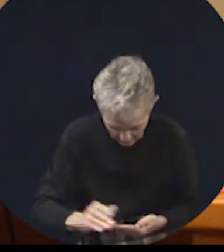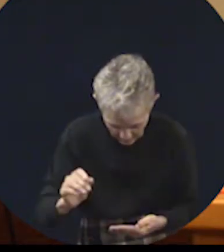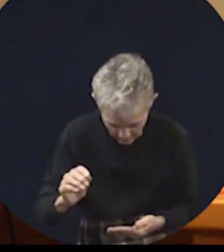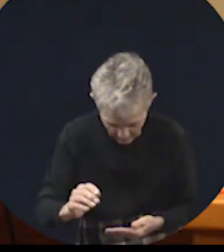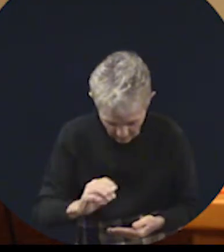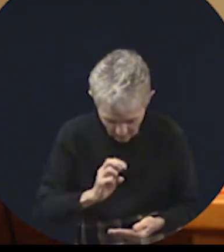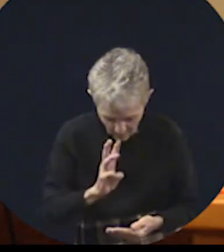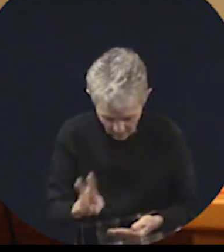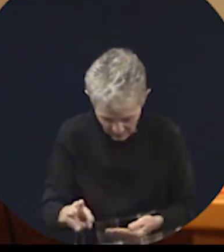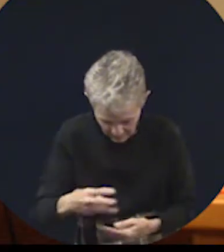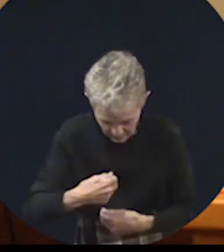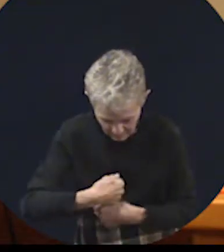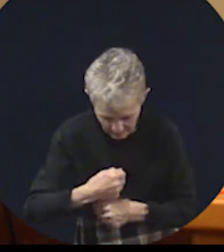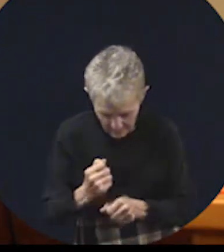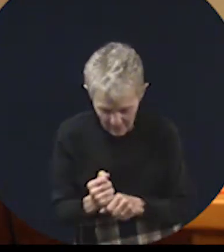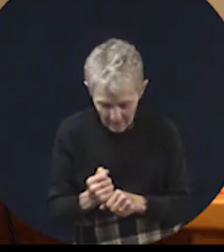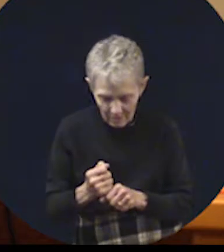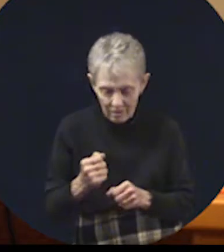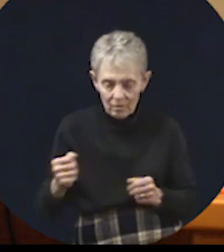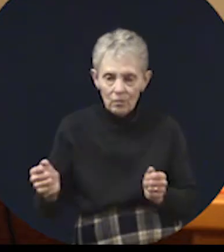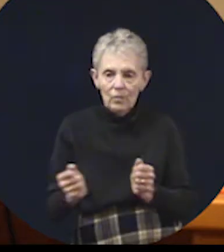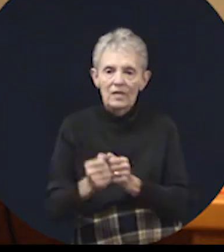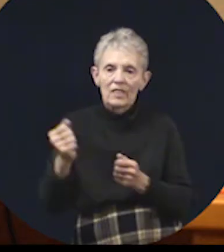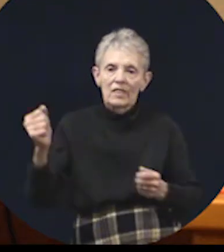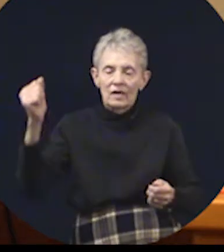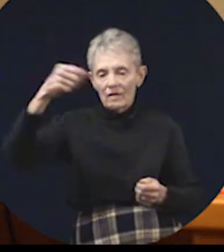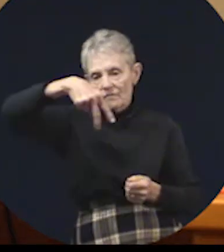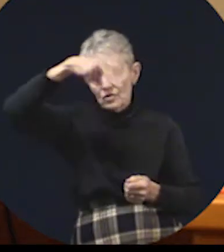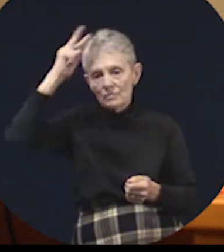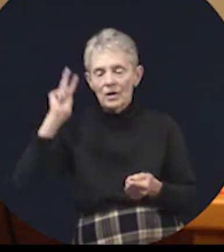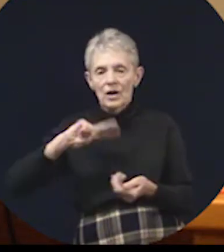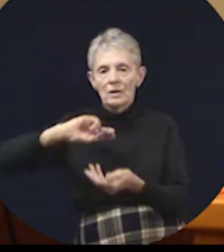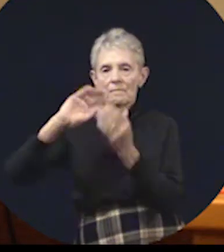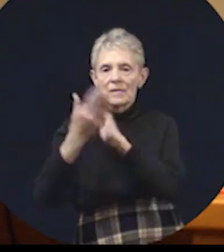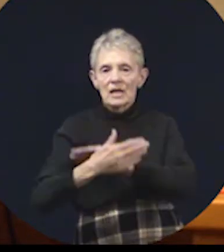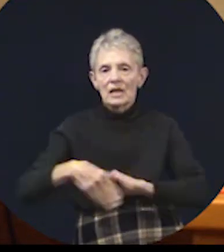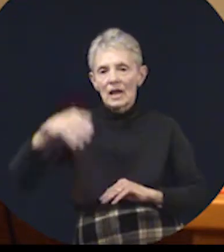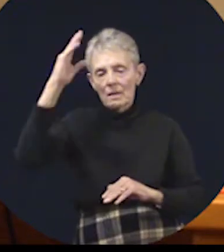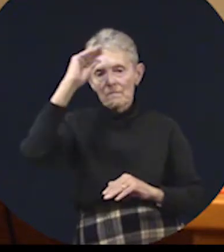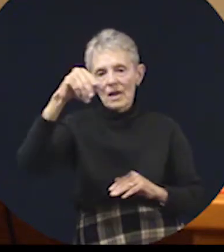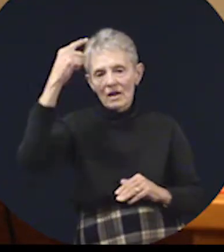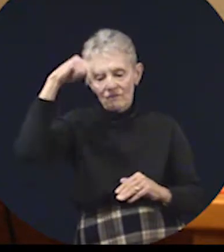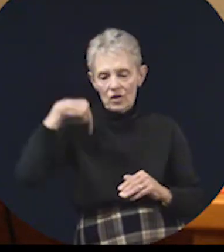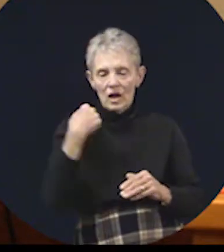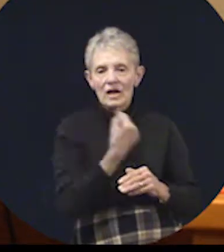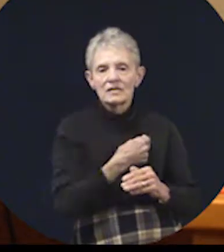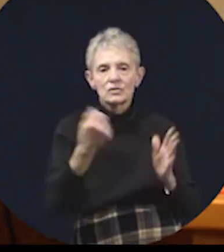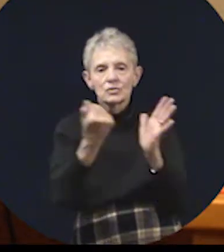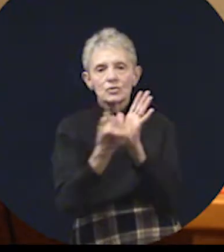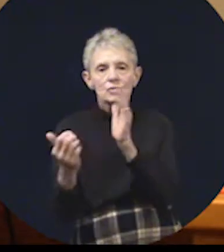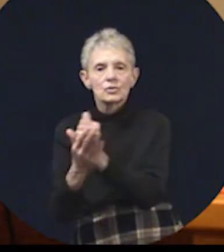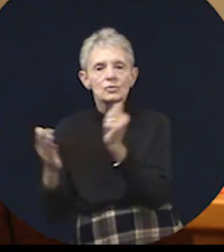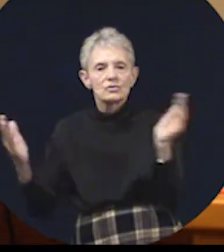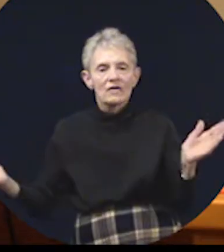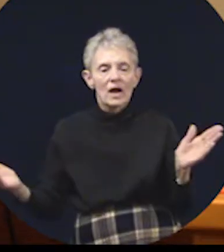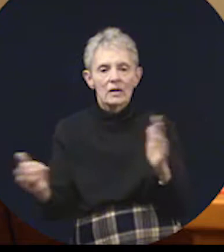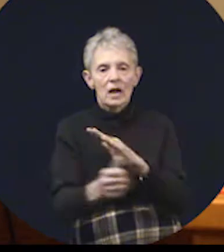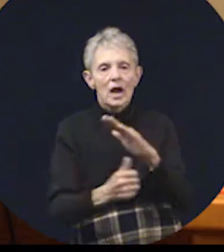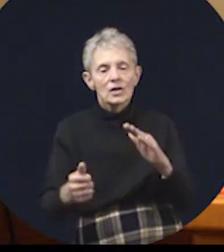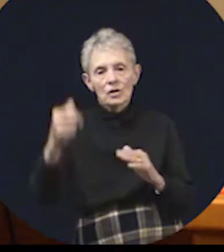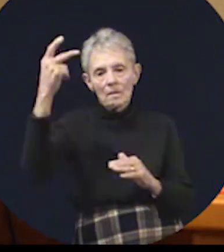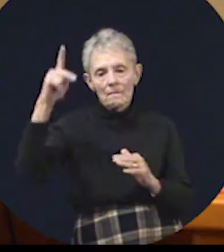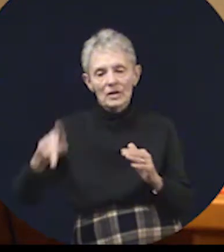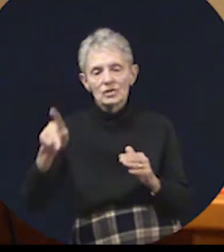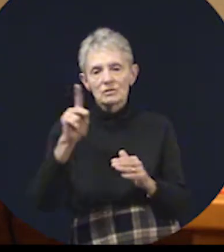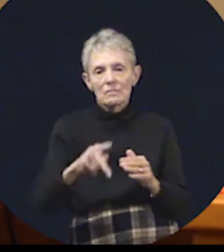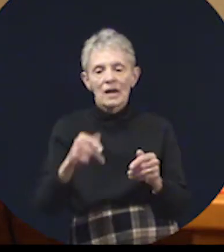was incarnate of the Virgin Mary and became man. For our sake he was crucified under Pontius Pilate. He suffered